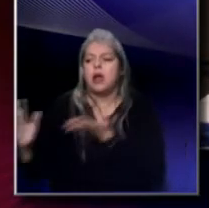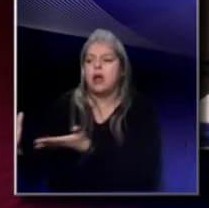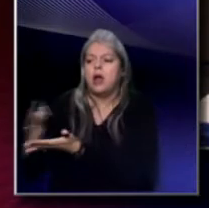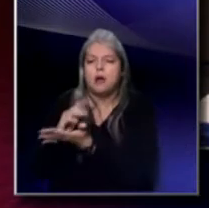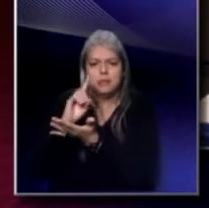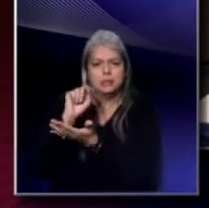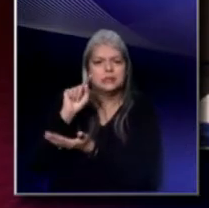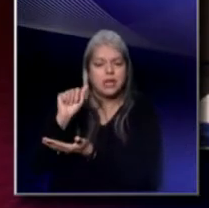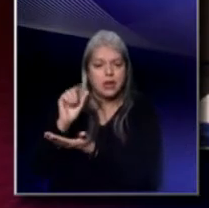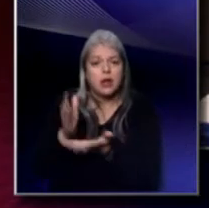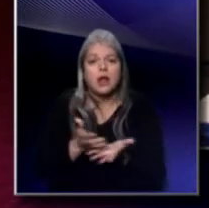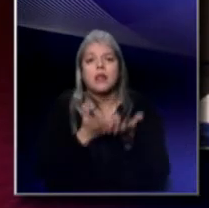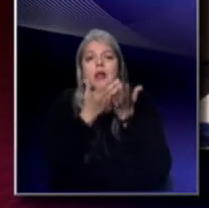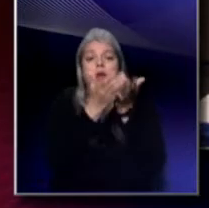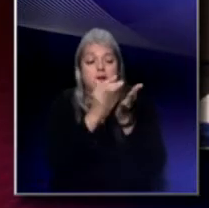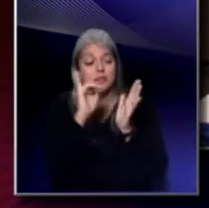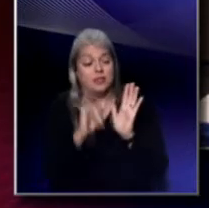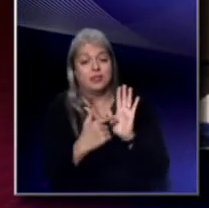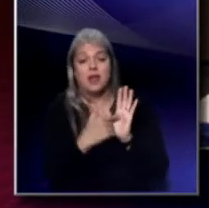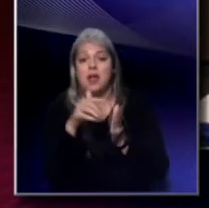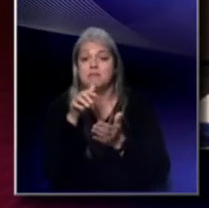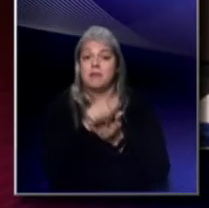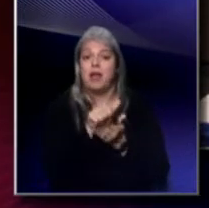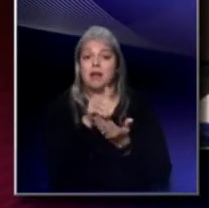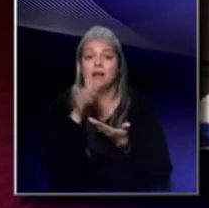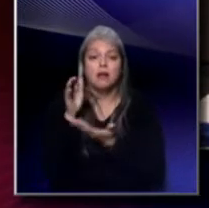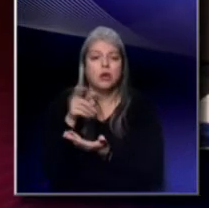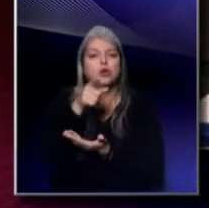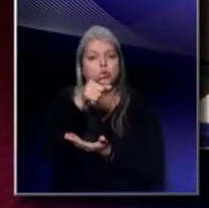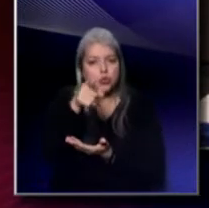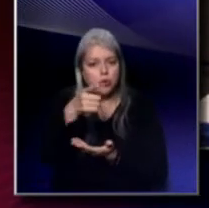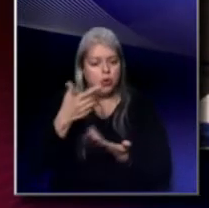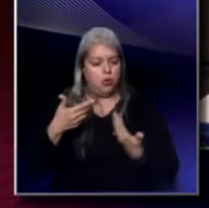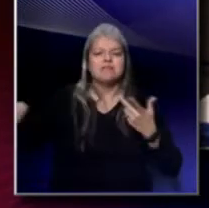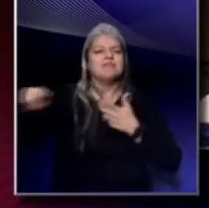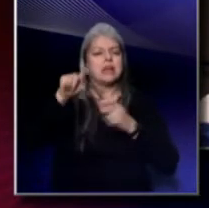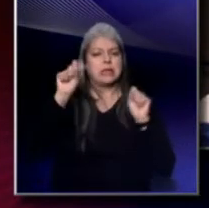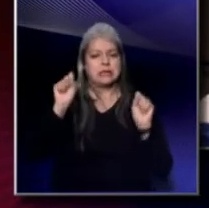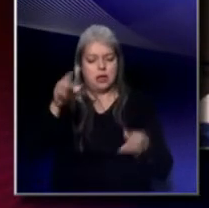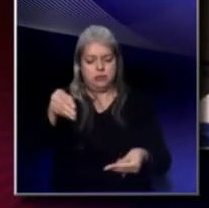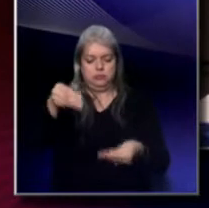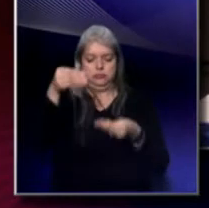and to present it in a way that you, we,